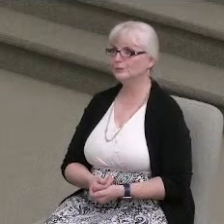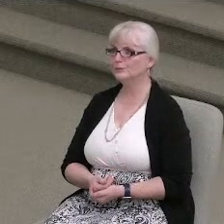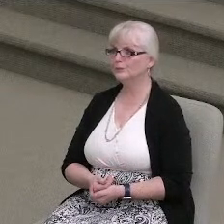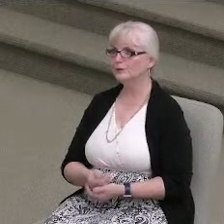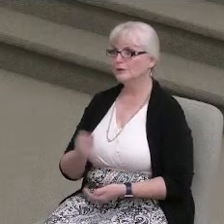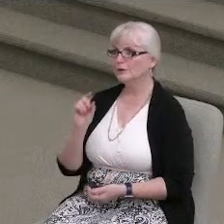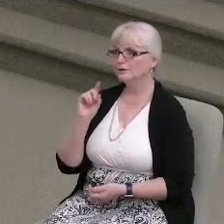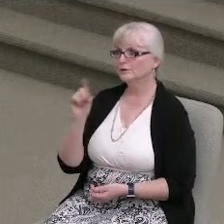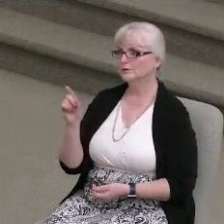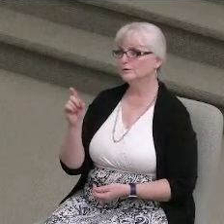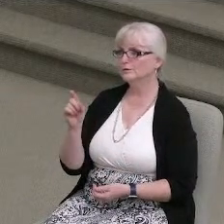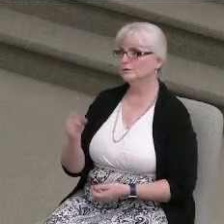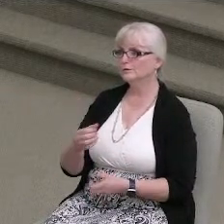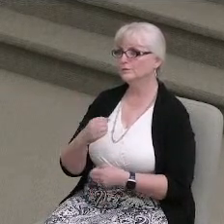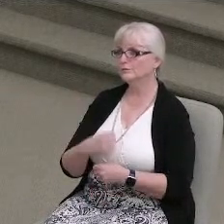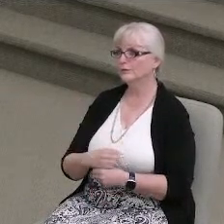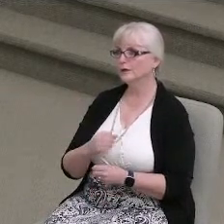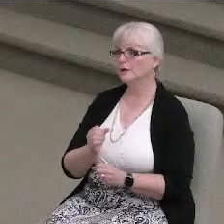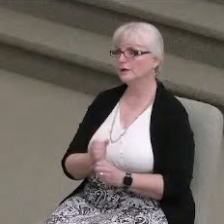us. You